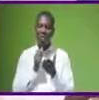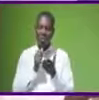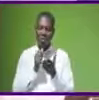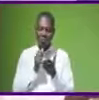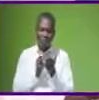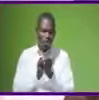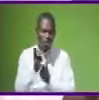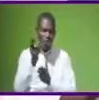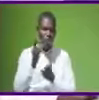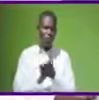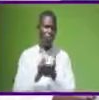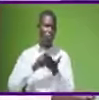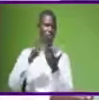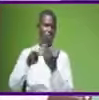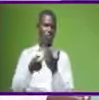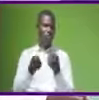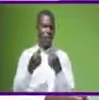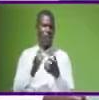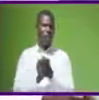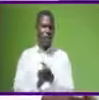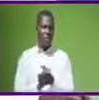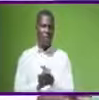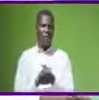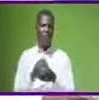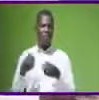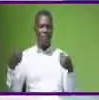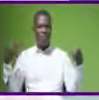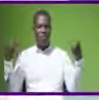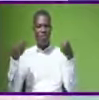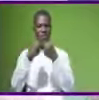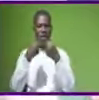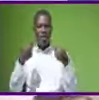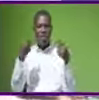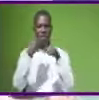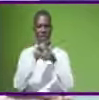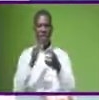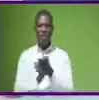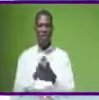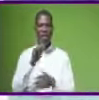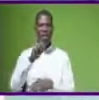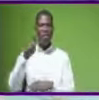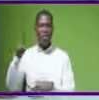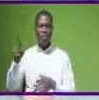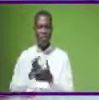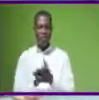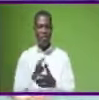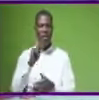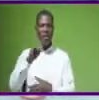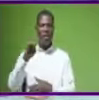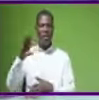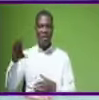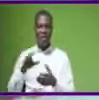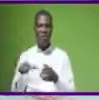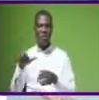so na mfento kwa ma ndc ne mpp ya nya me somo for